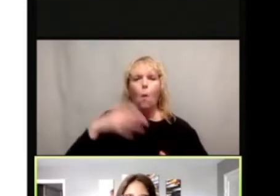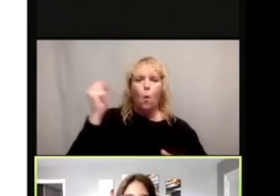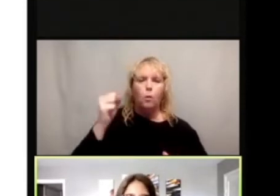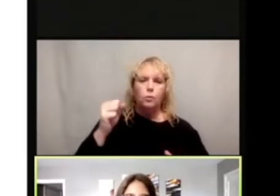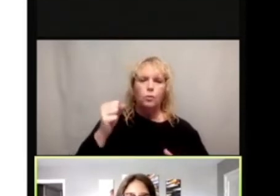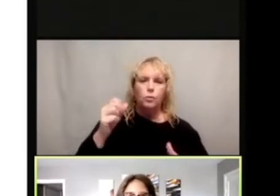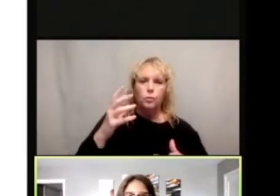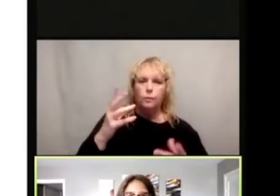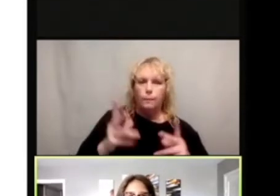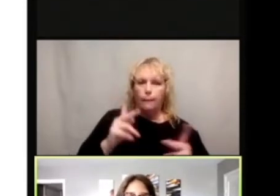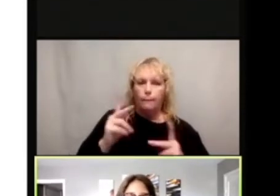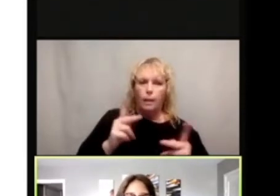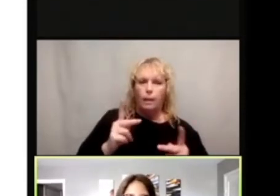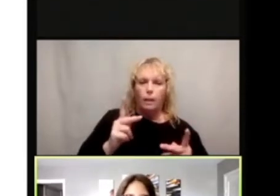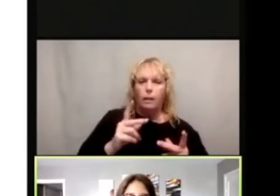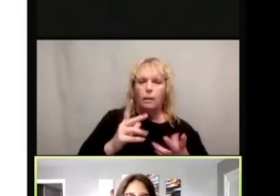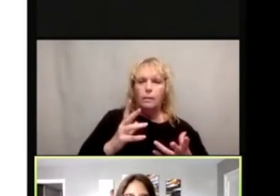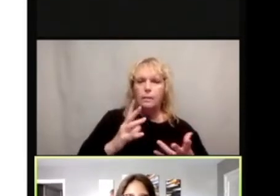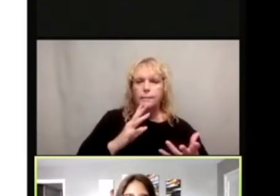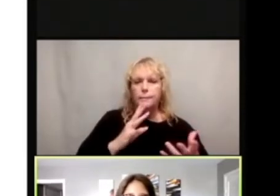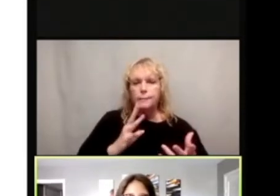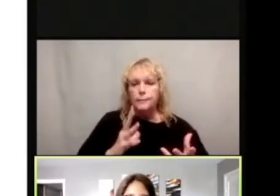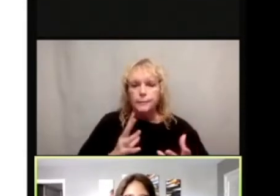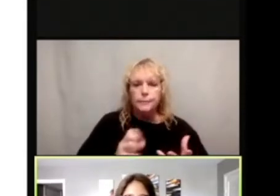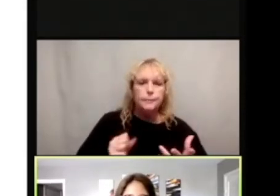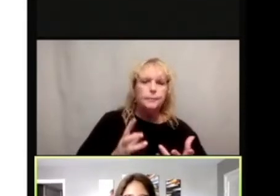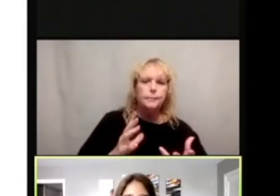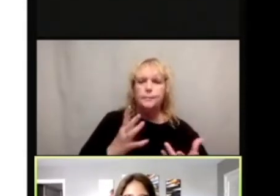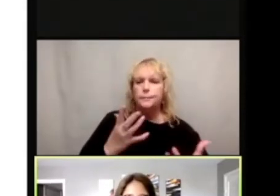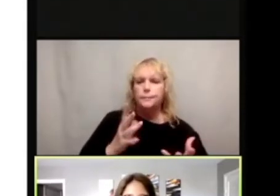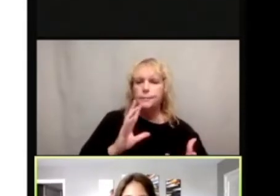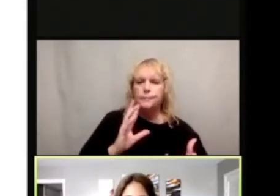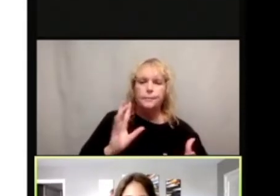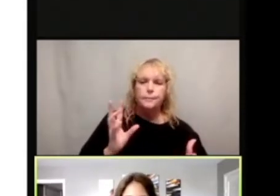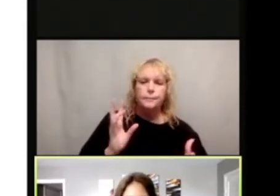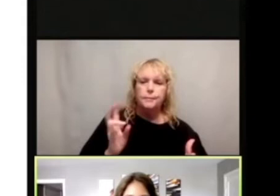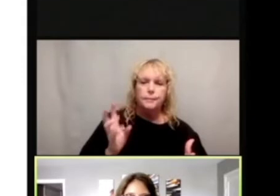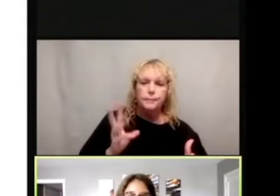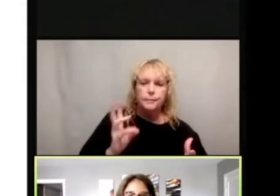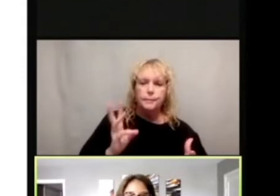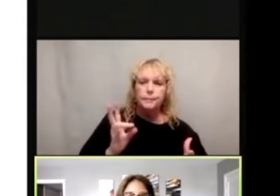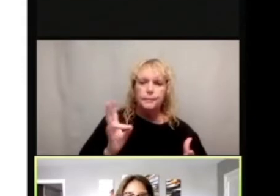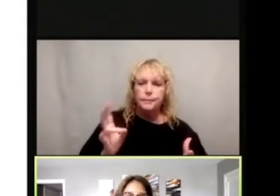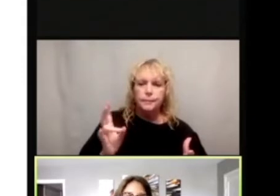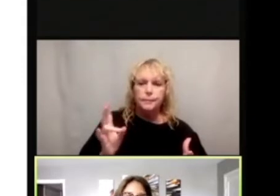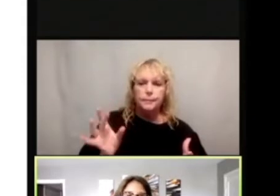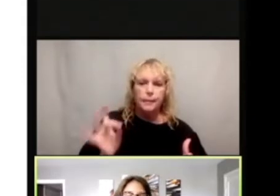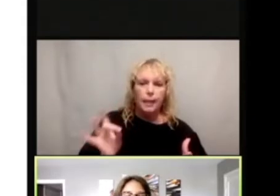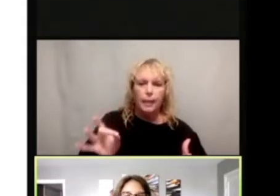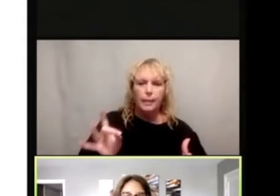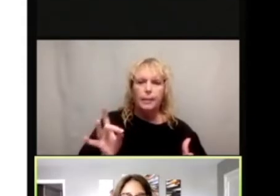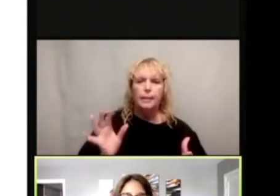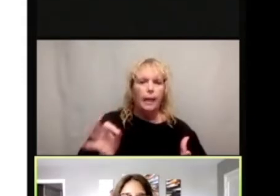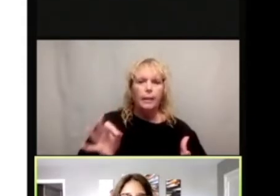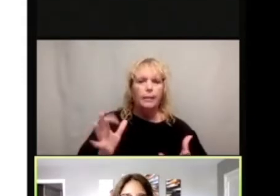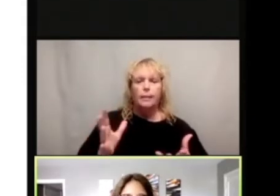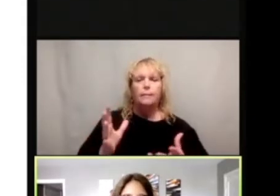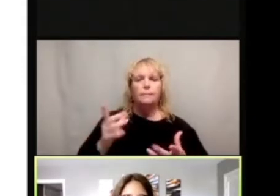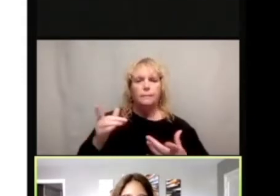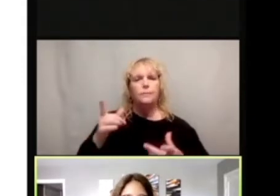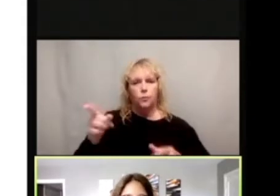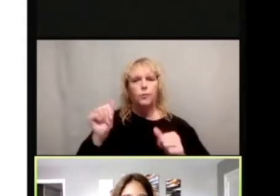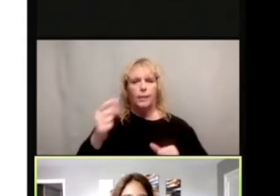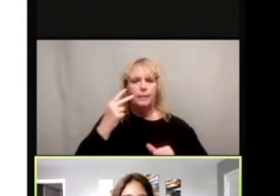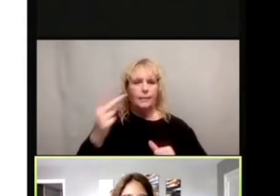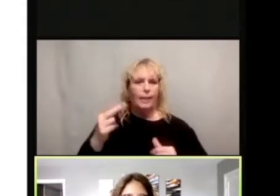higher the ACE score, the higher risk for these unhealthy or risky behaviors, as well as adverse physical and